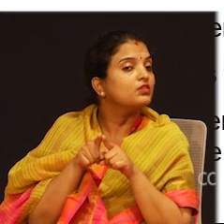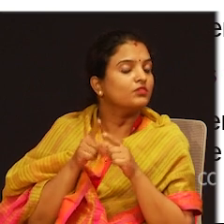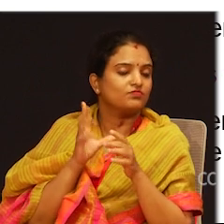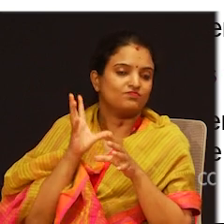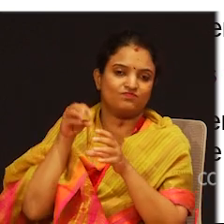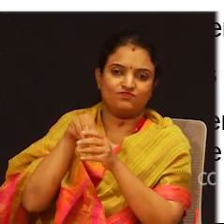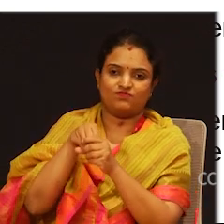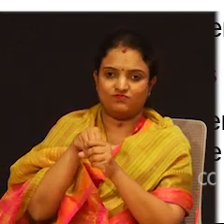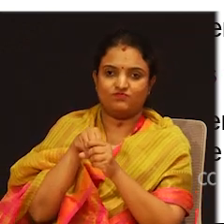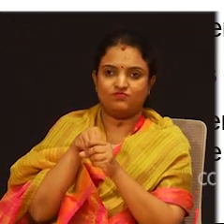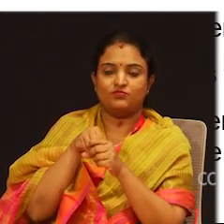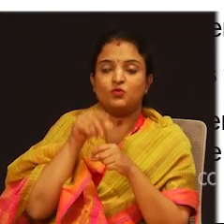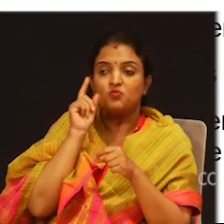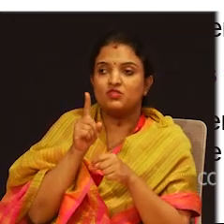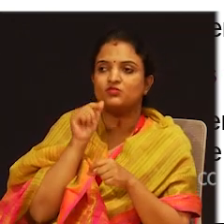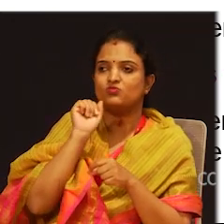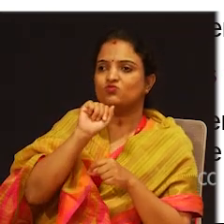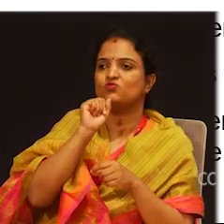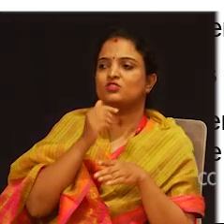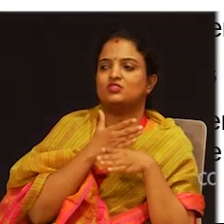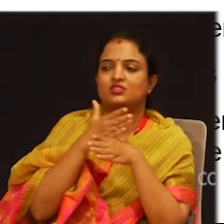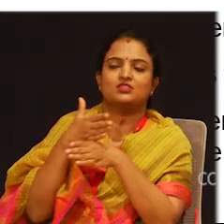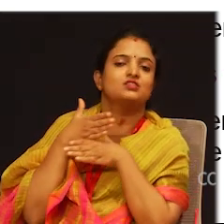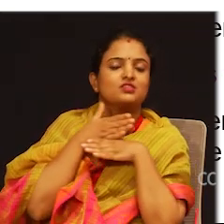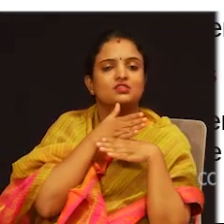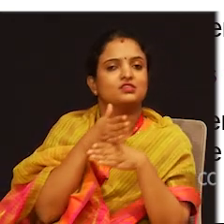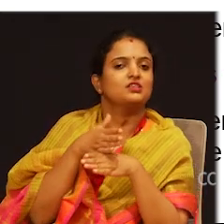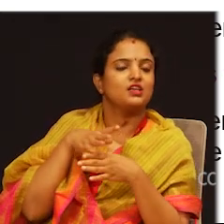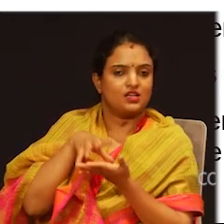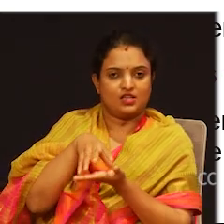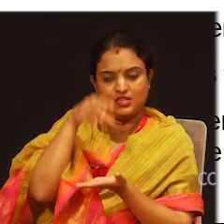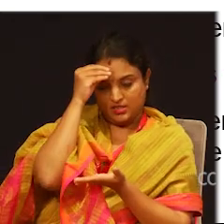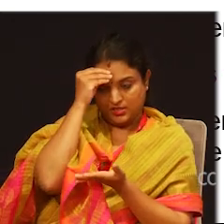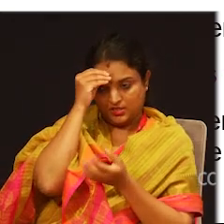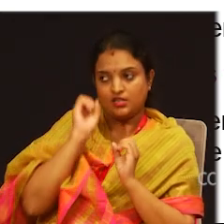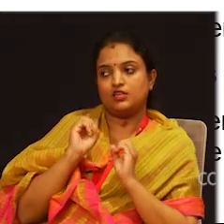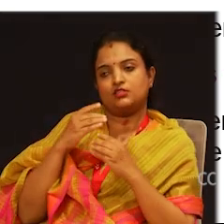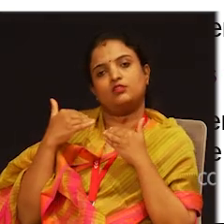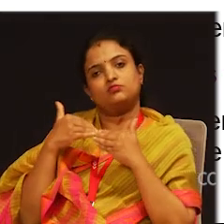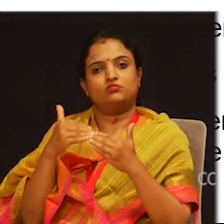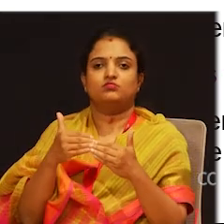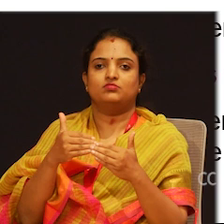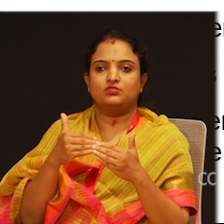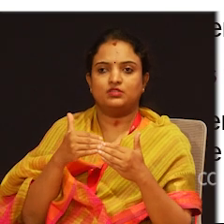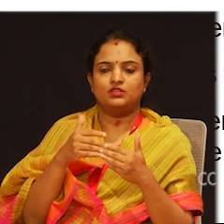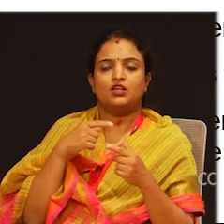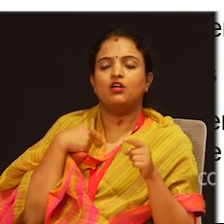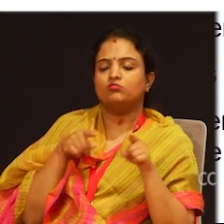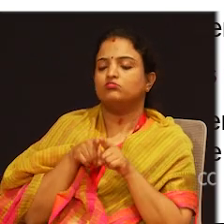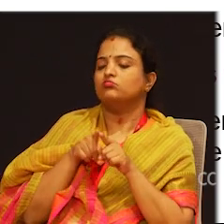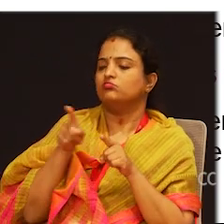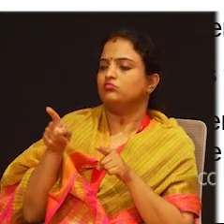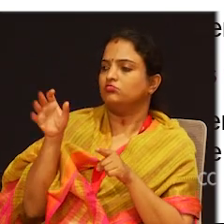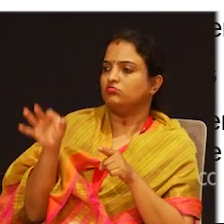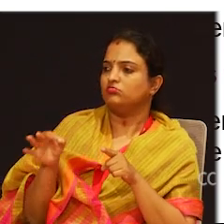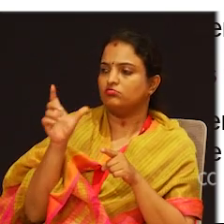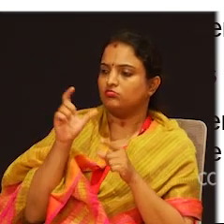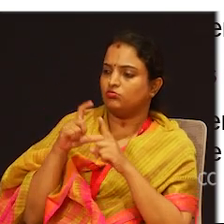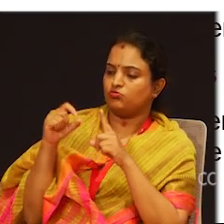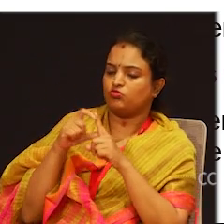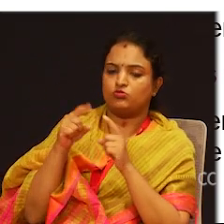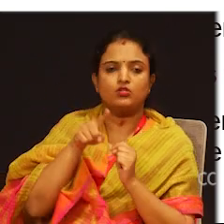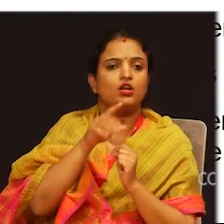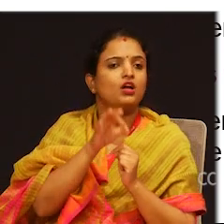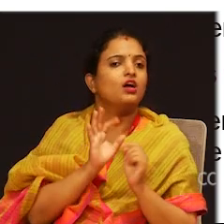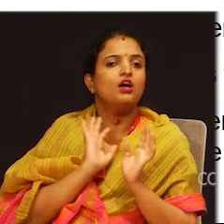to share your learning. That's where we start from, because we don't tell them, this is what you do and you will achieve inclusion, because